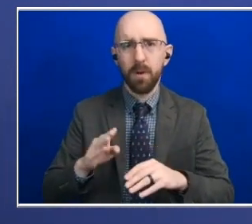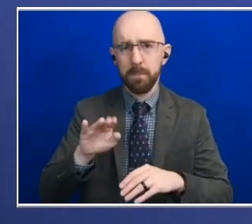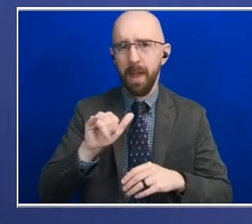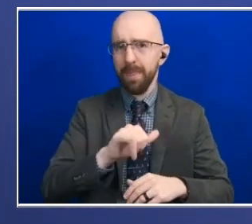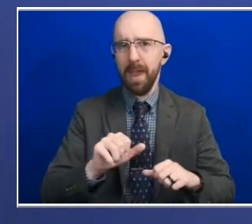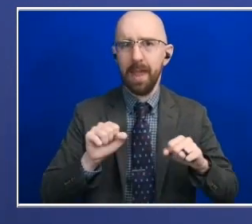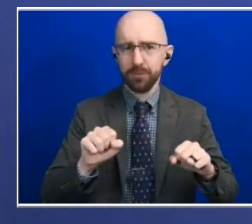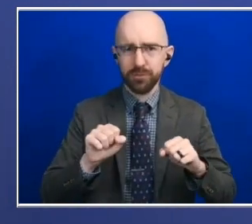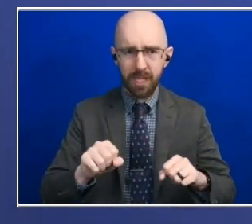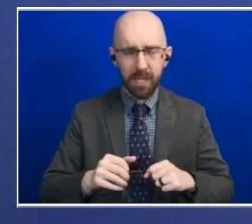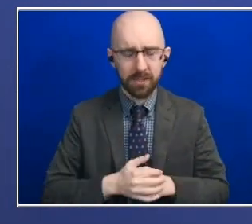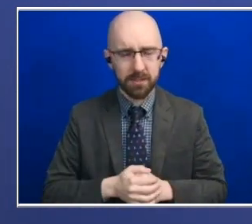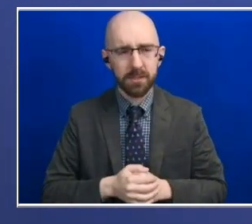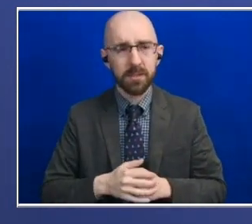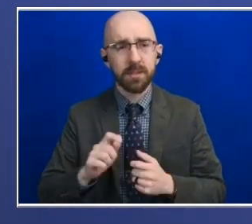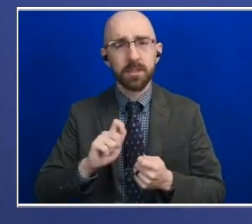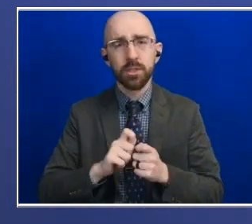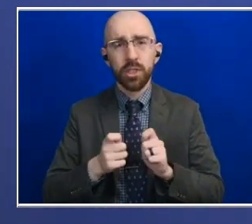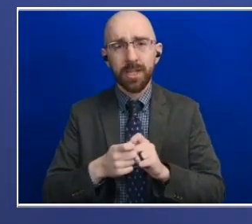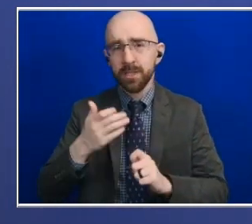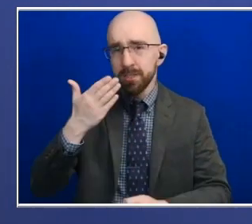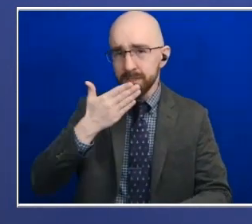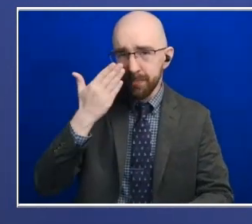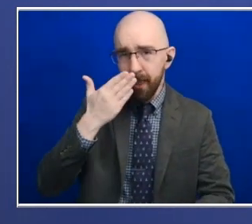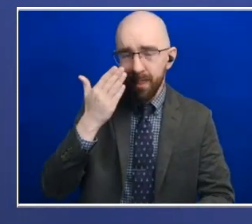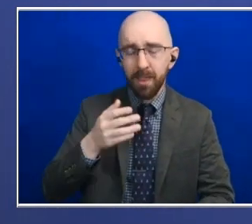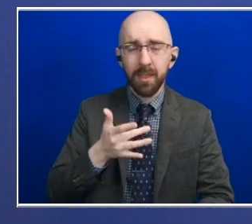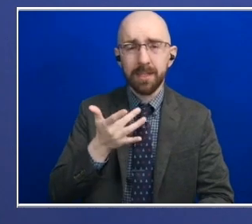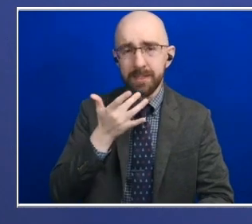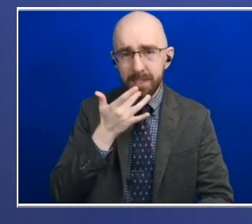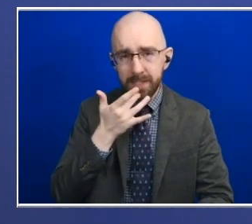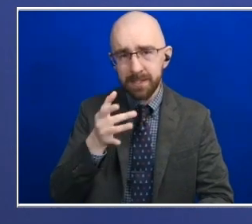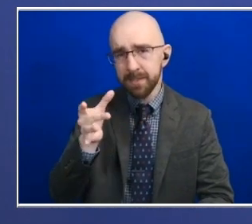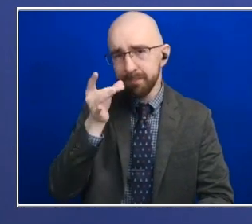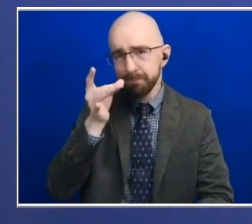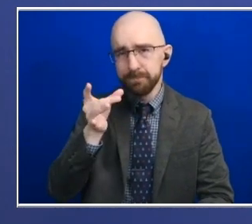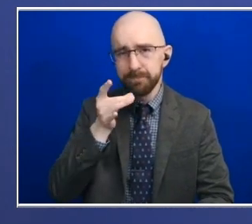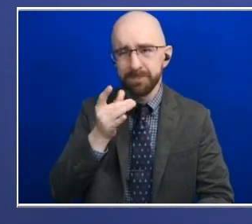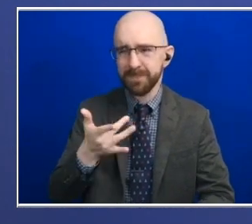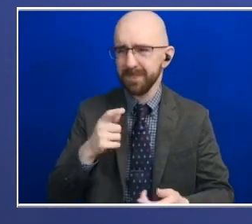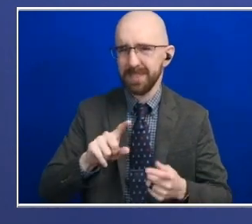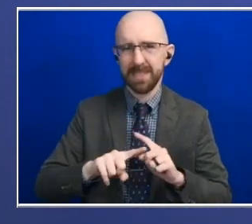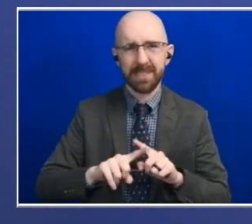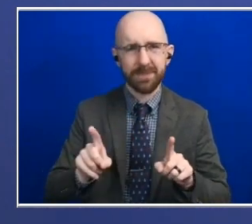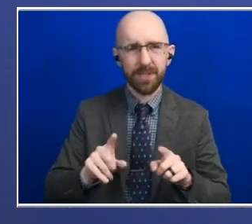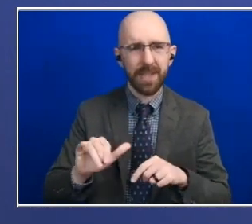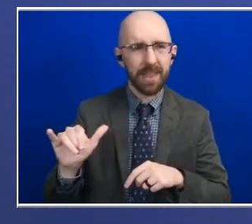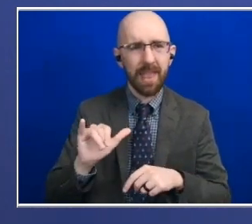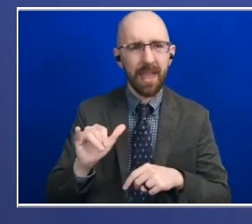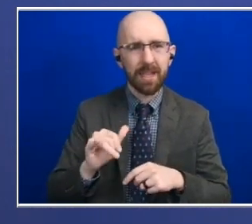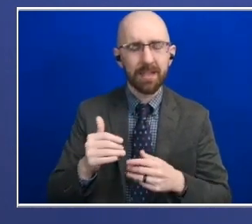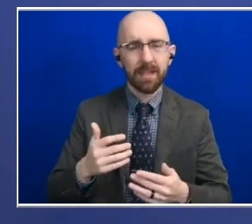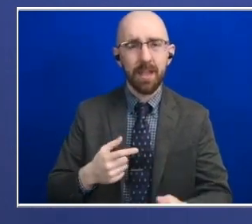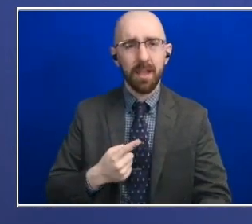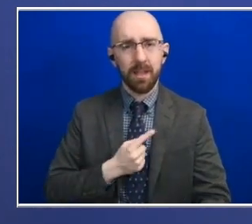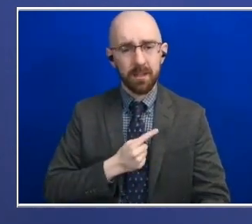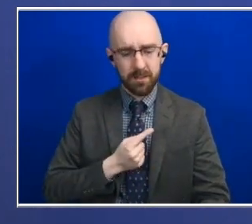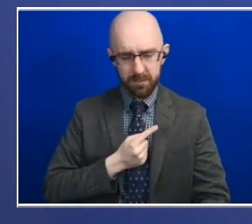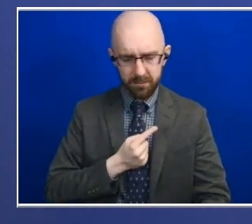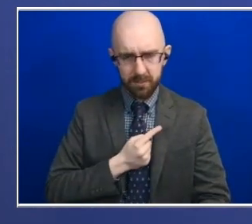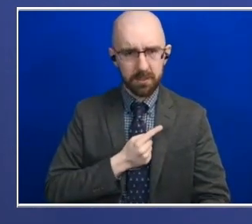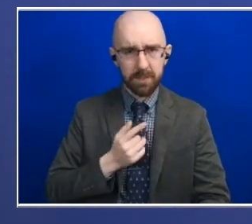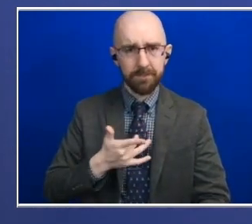changes in your sense of smell, taste, things like palpitations, feeling your heart racing,